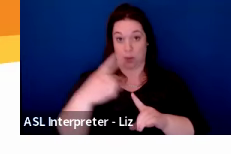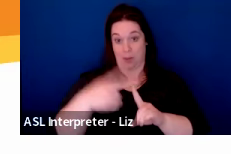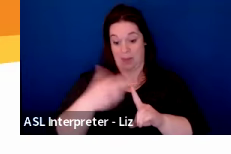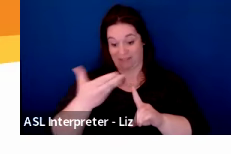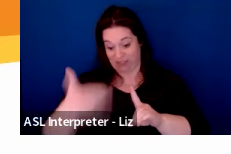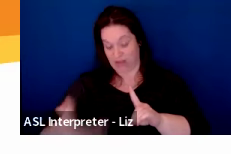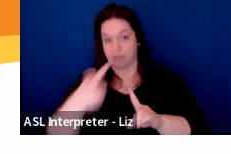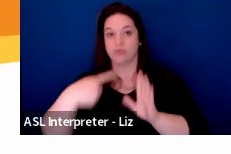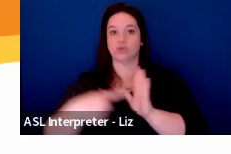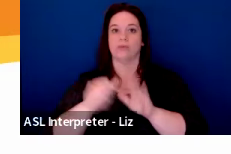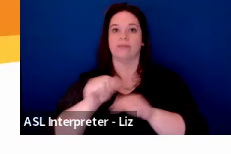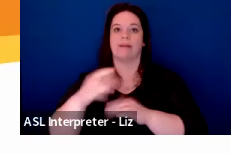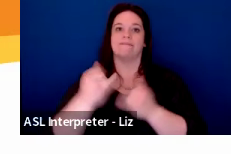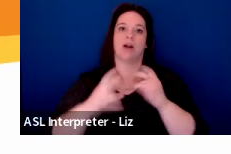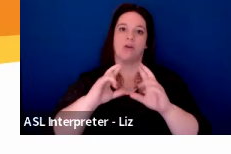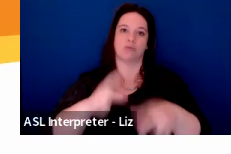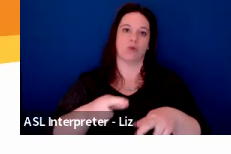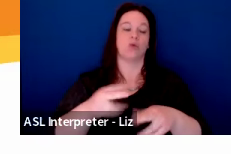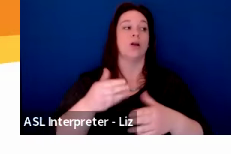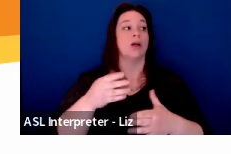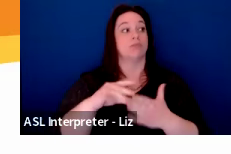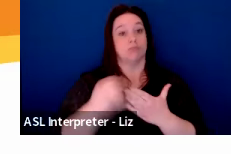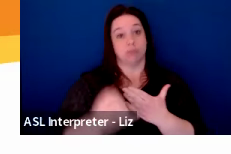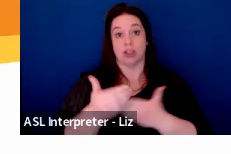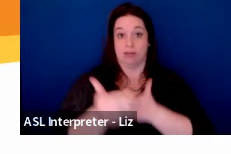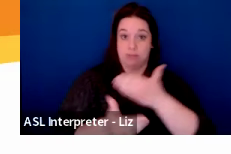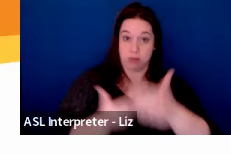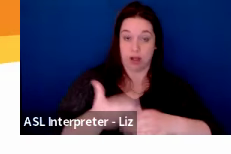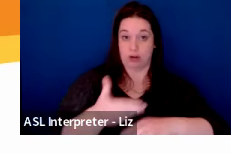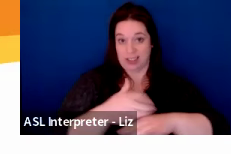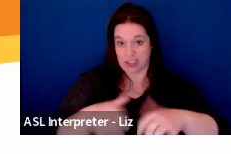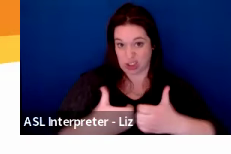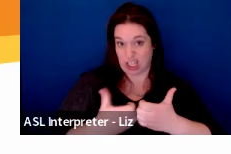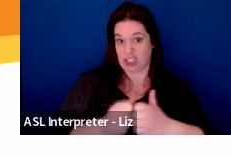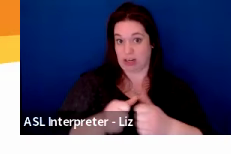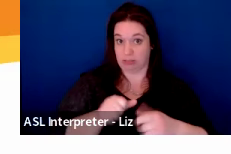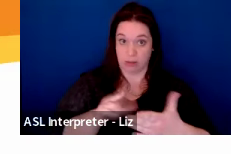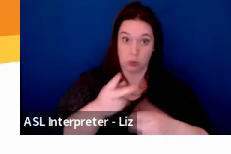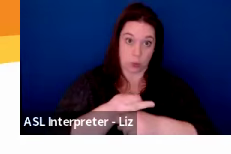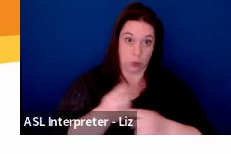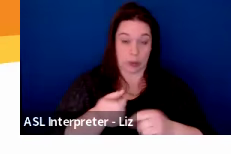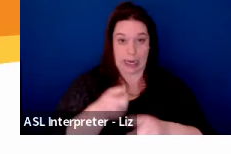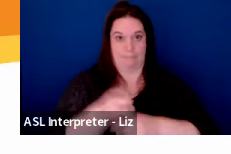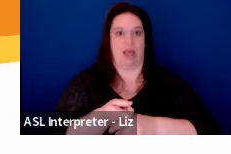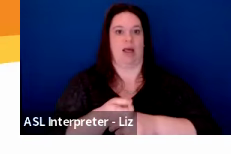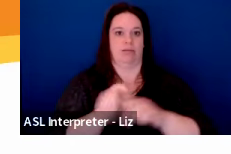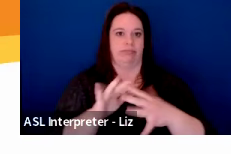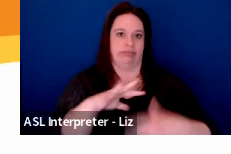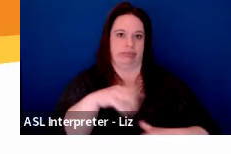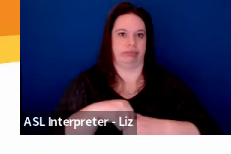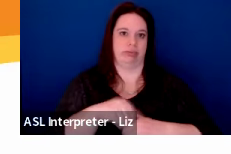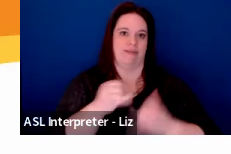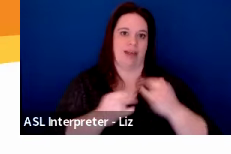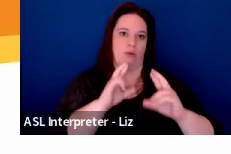detail the project progresses, the challenges, and how they were addressed and the impact. And that's why it's very important when you, as I